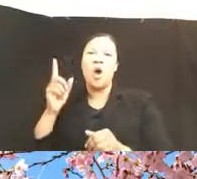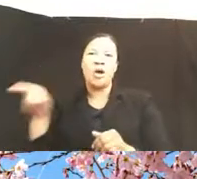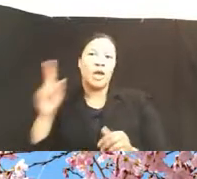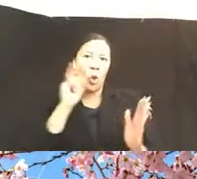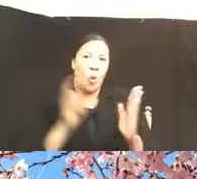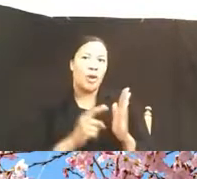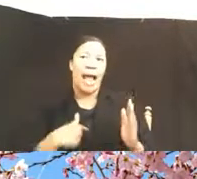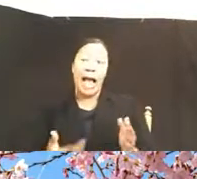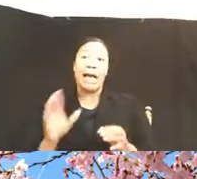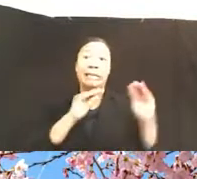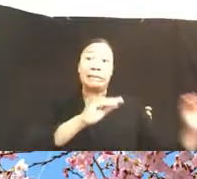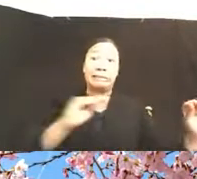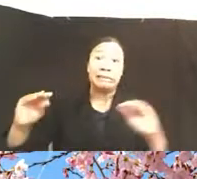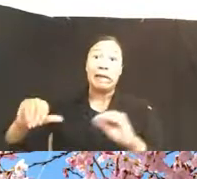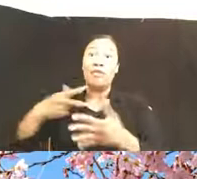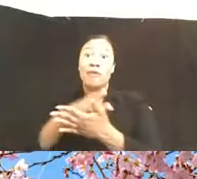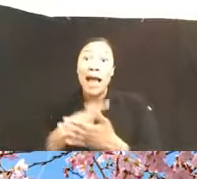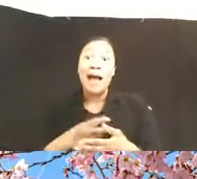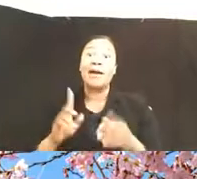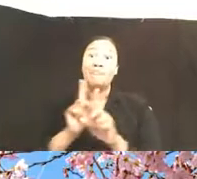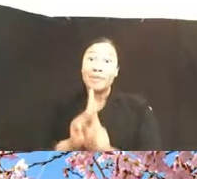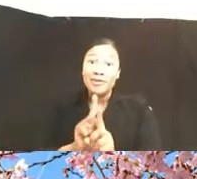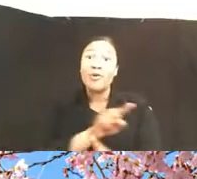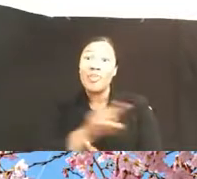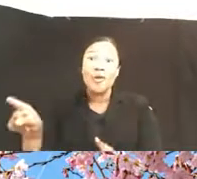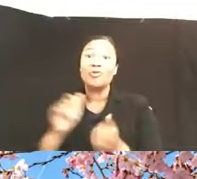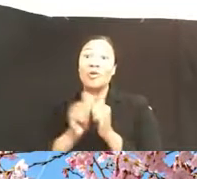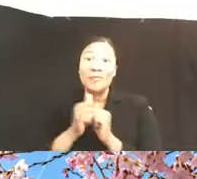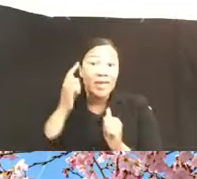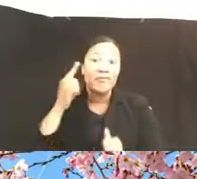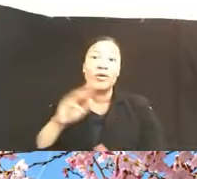master's students, mentoring those who competed for national merit competitions,